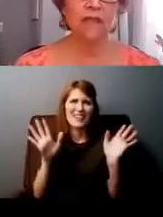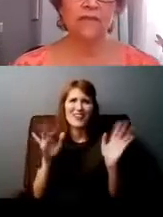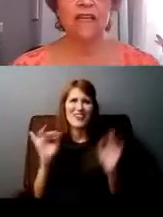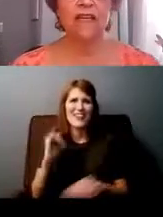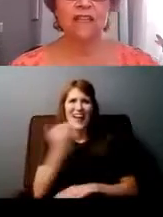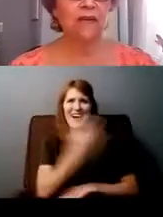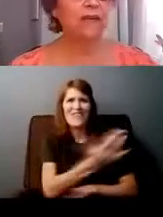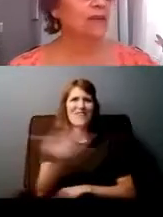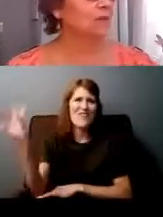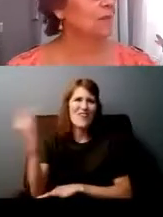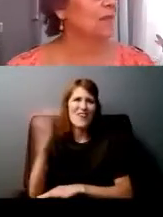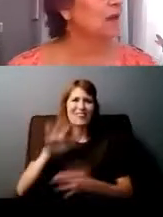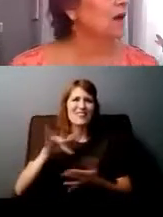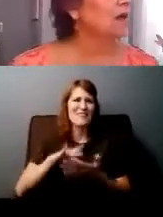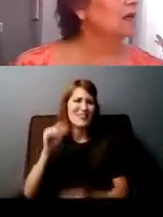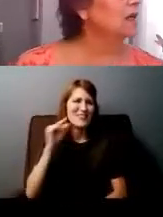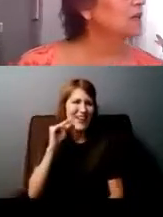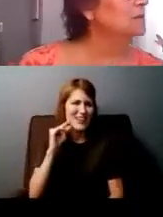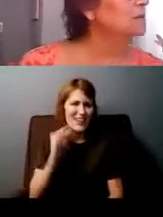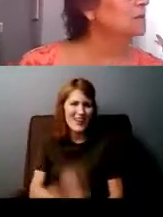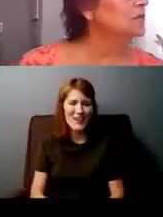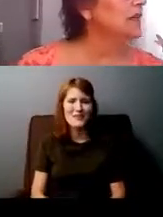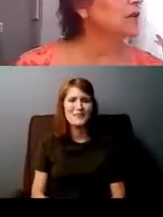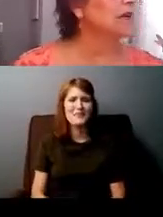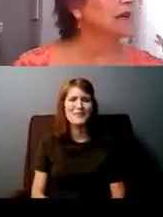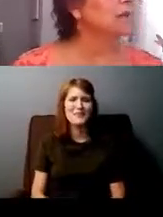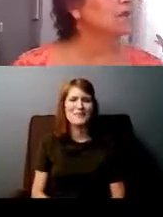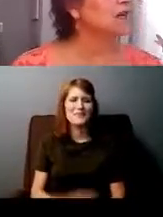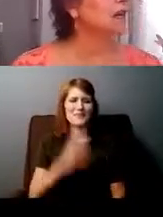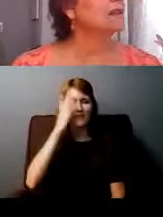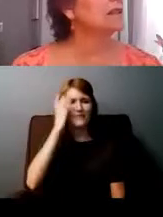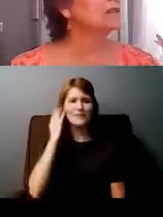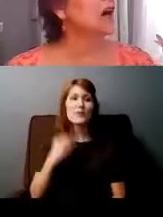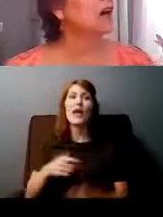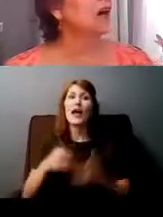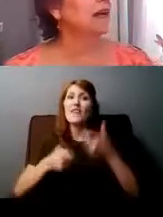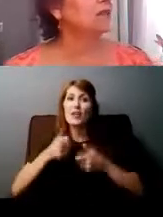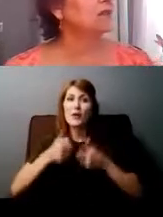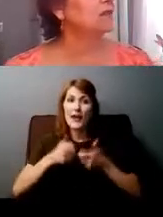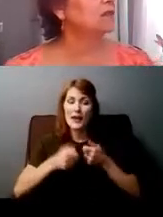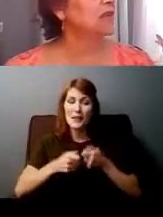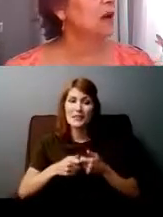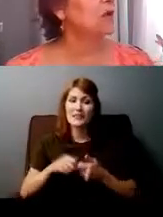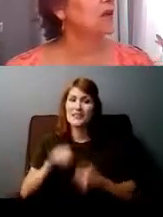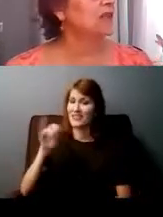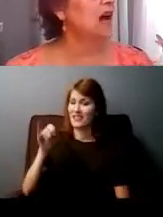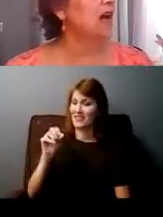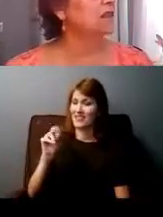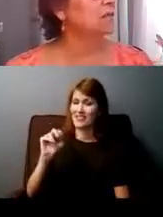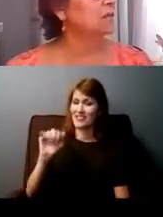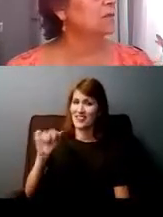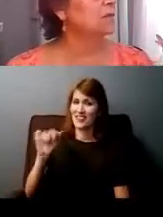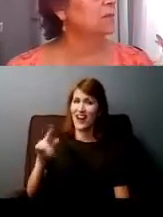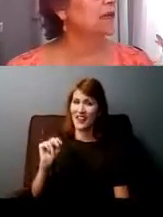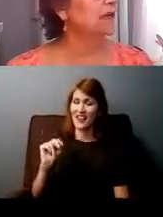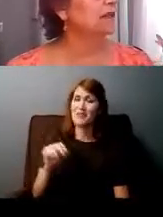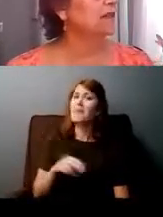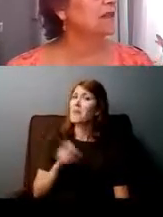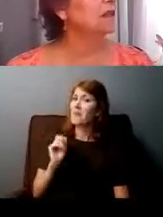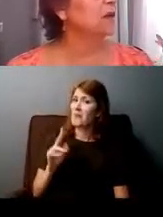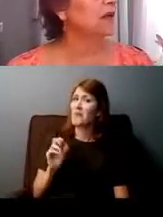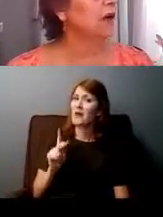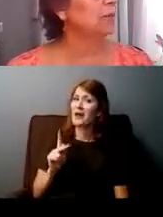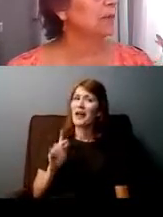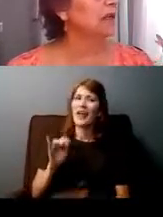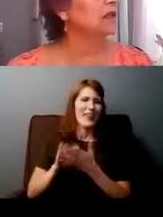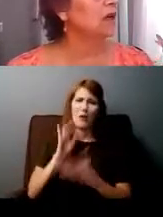the middle of San Antonio. Video games, Jonathan, all right. That would not be the thing